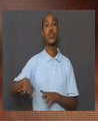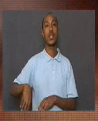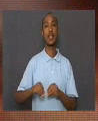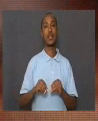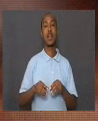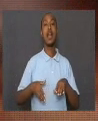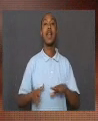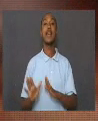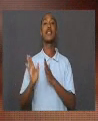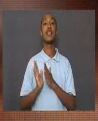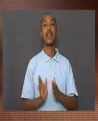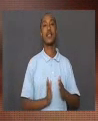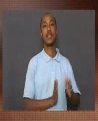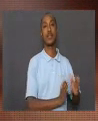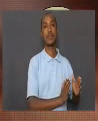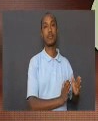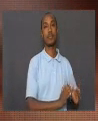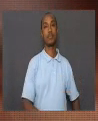Students, let's get ready.